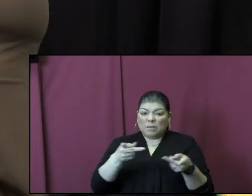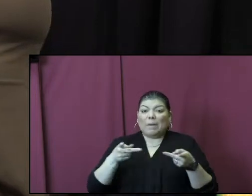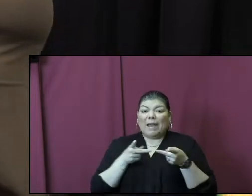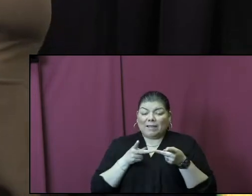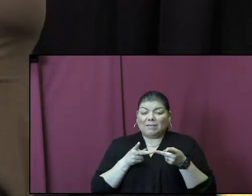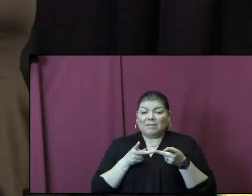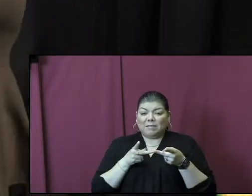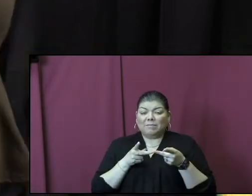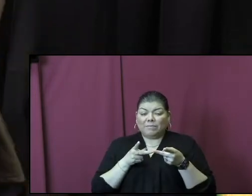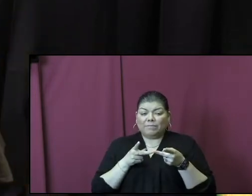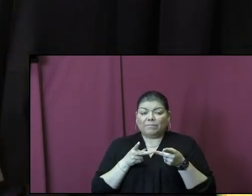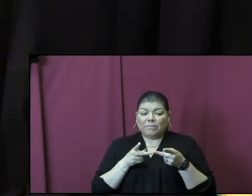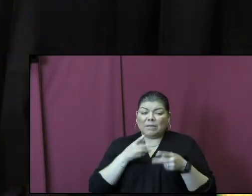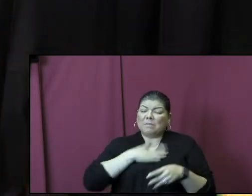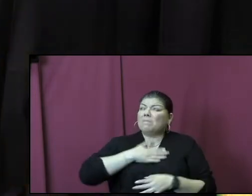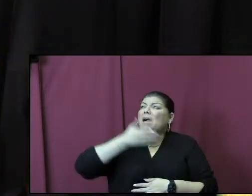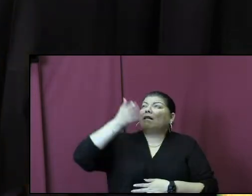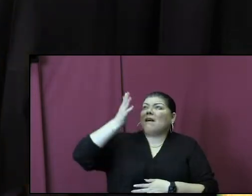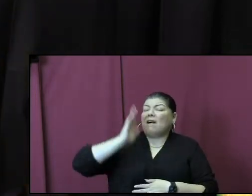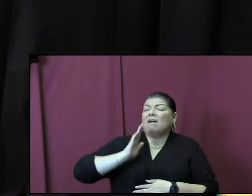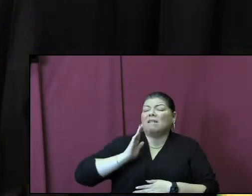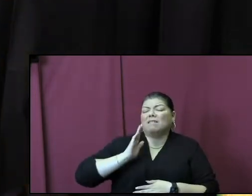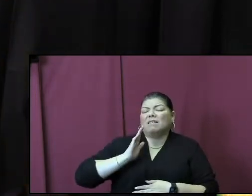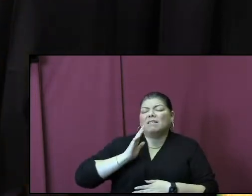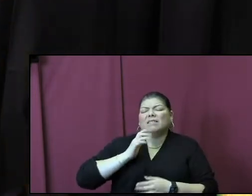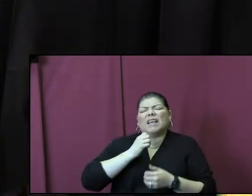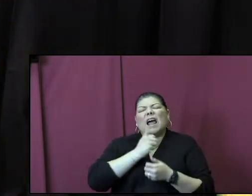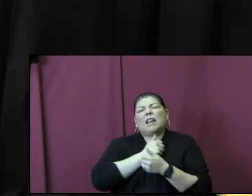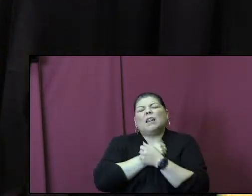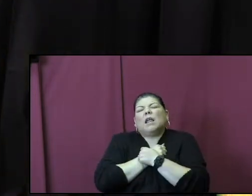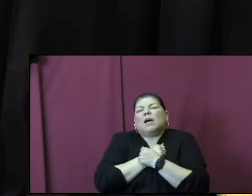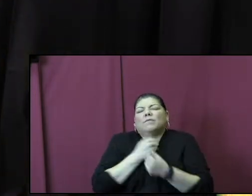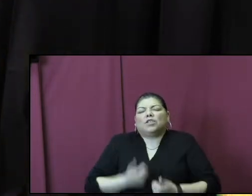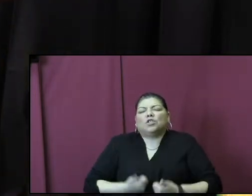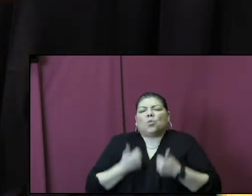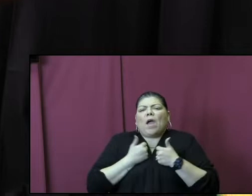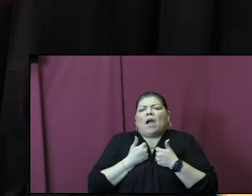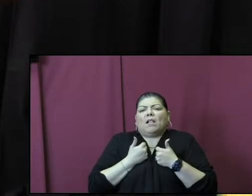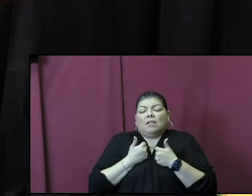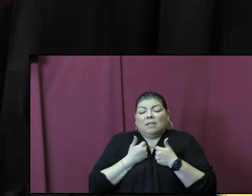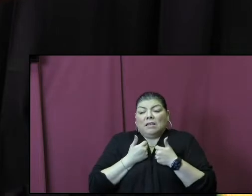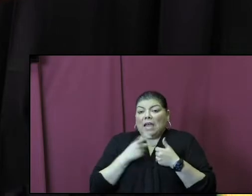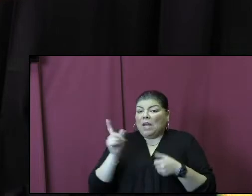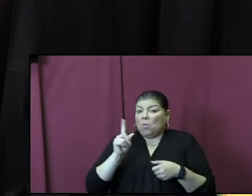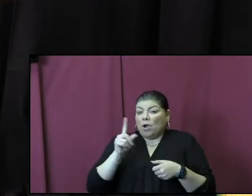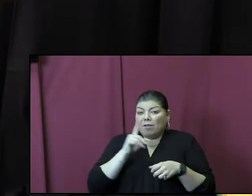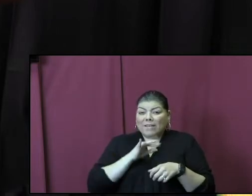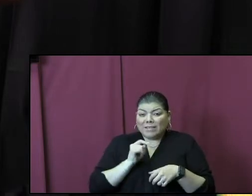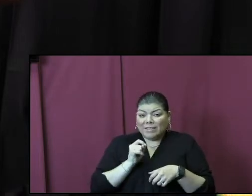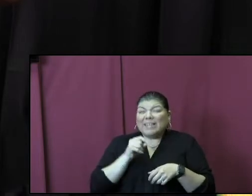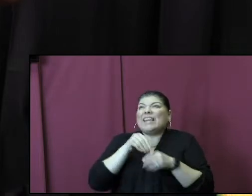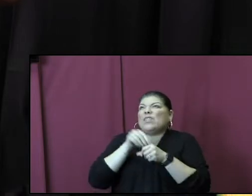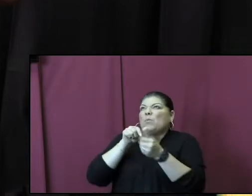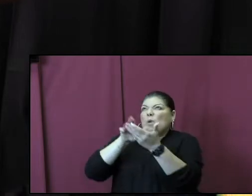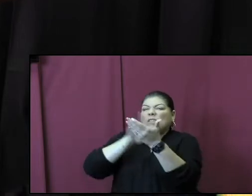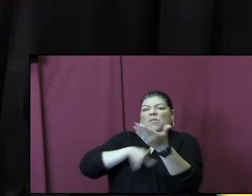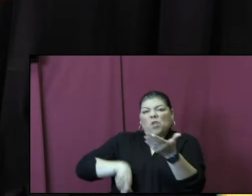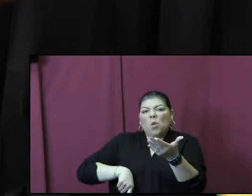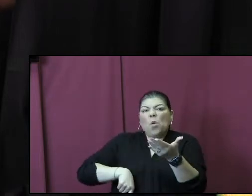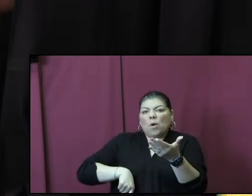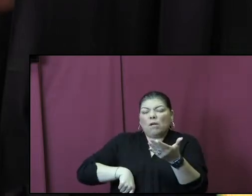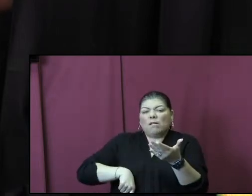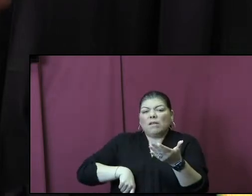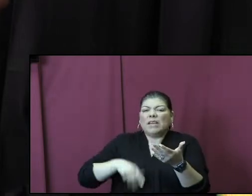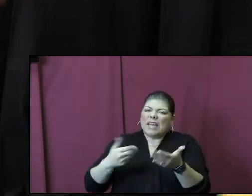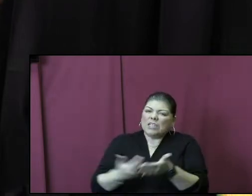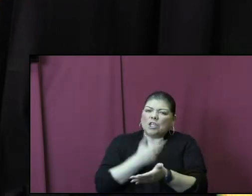place, my God, that I love to dwell. And it is in the presence of the Lord.